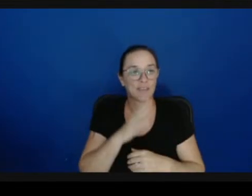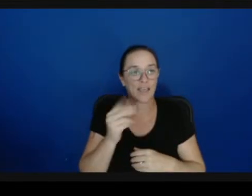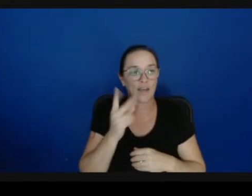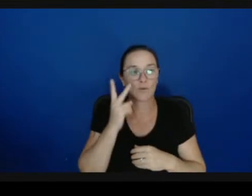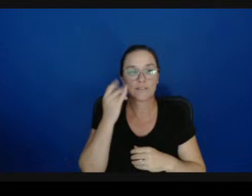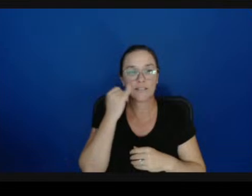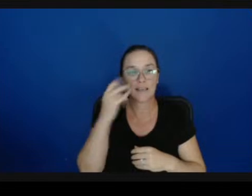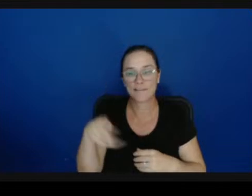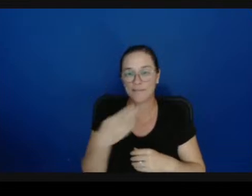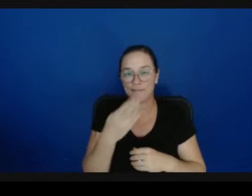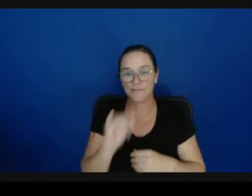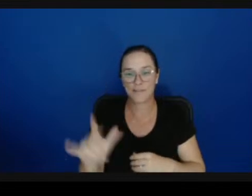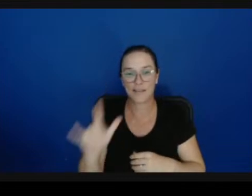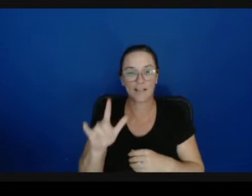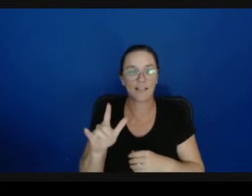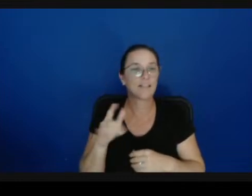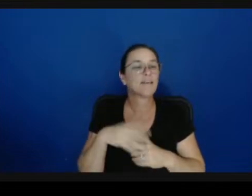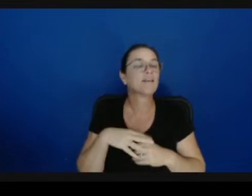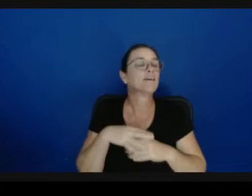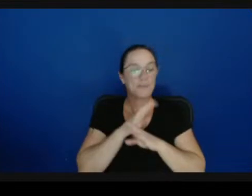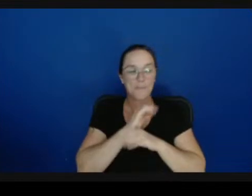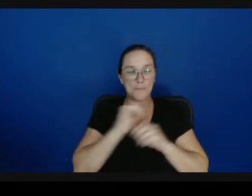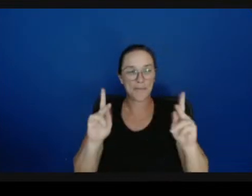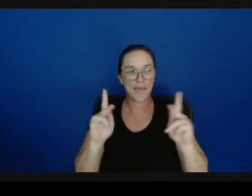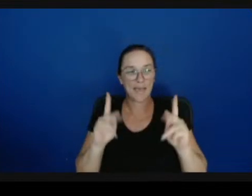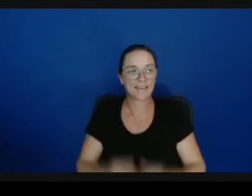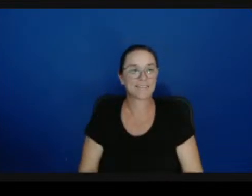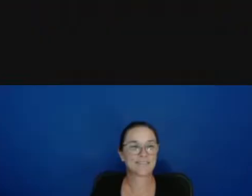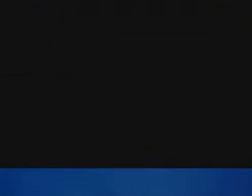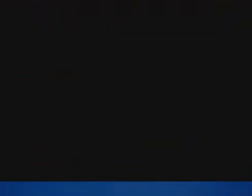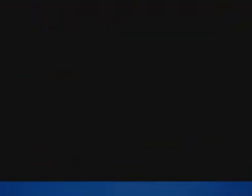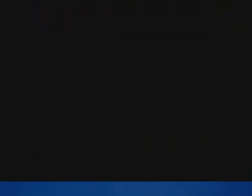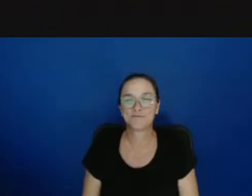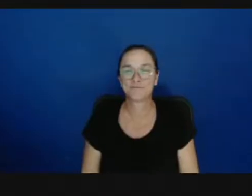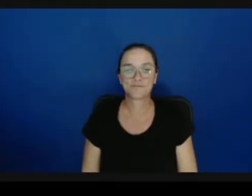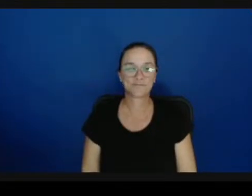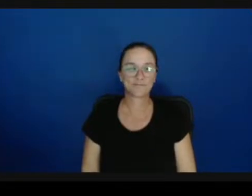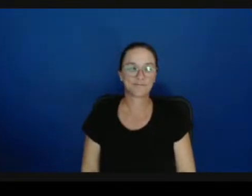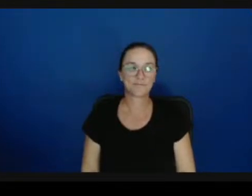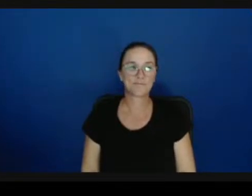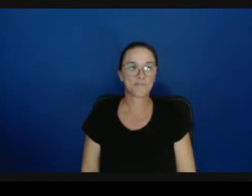back in order and set up and ready to go. See him there. I think he's ready. All right.